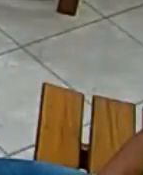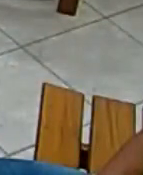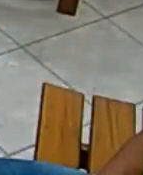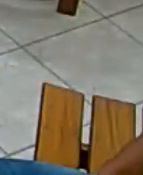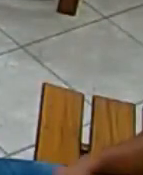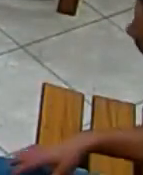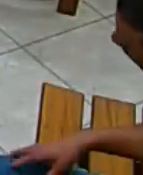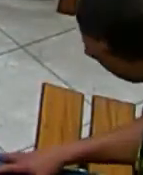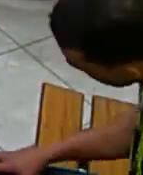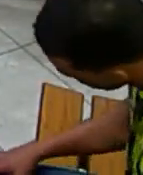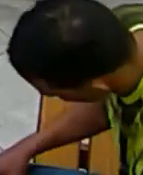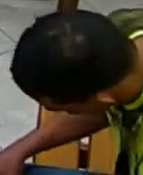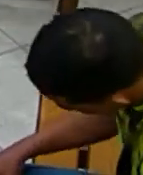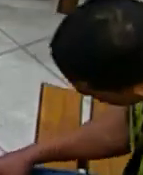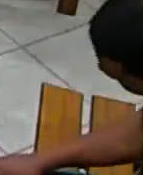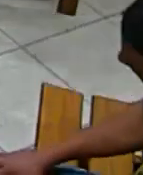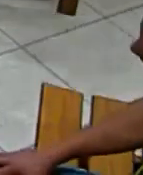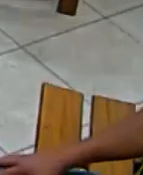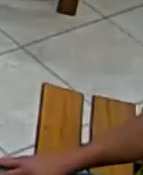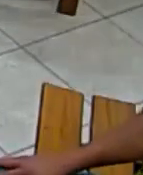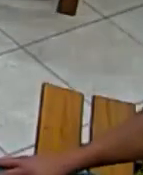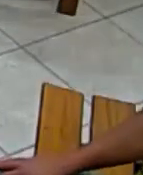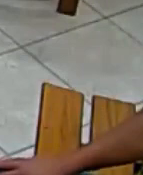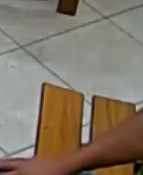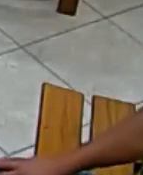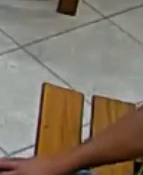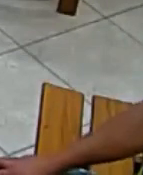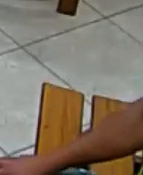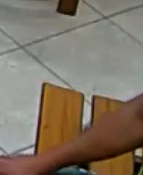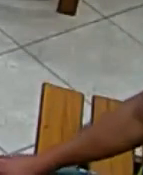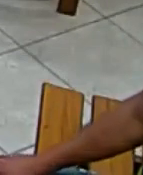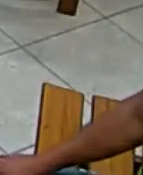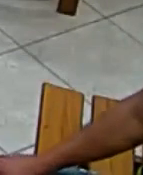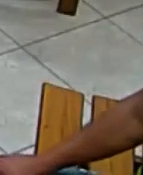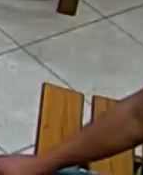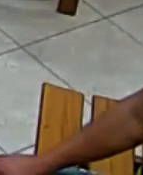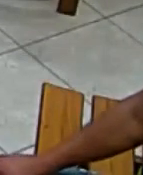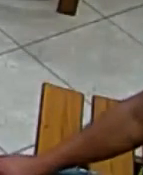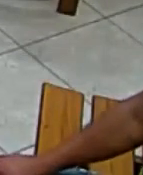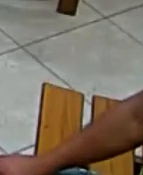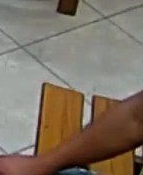The children intermediary also are going to sing to the Lord. What is the song?